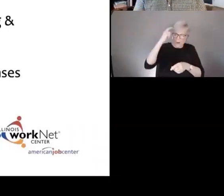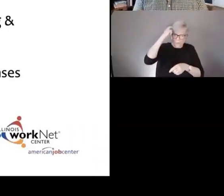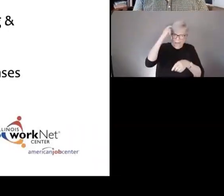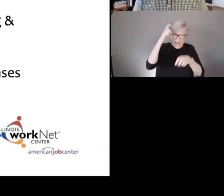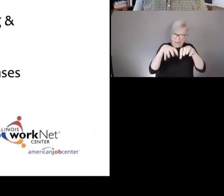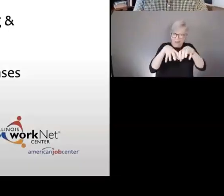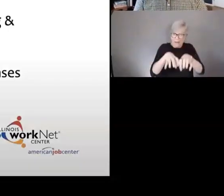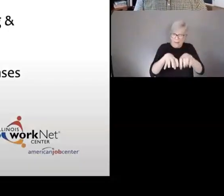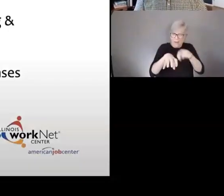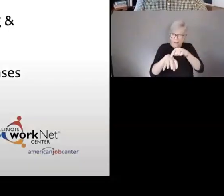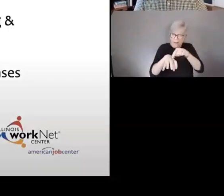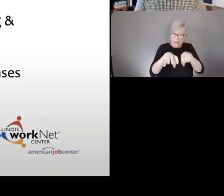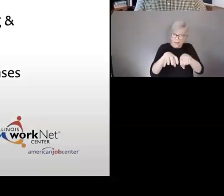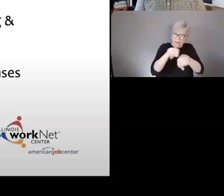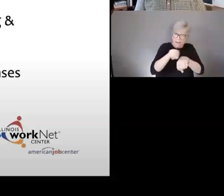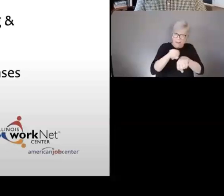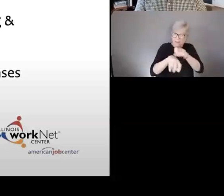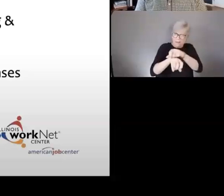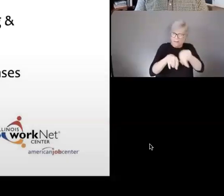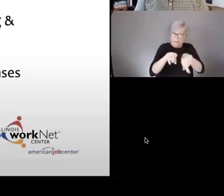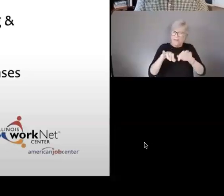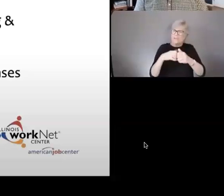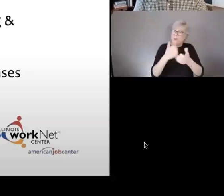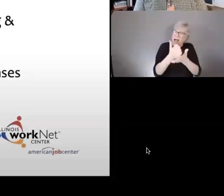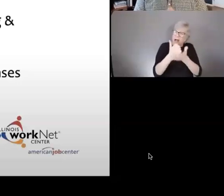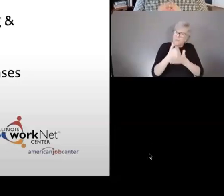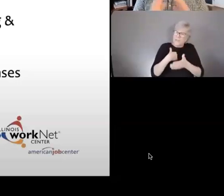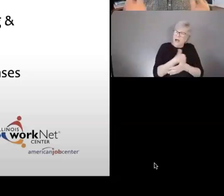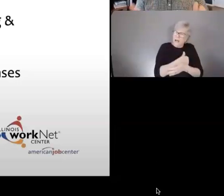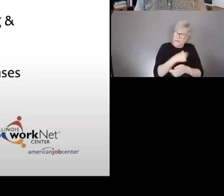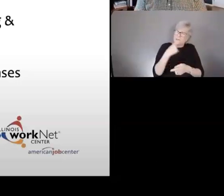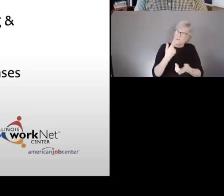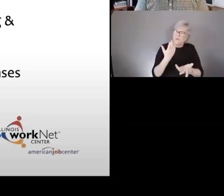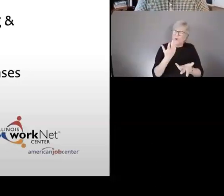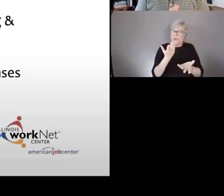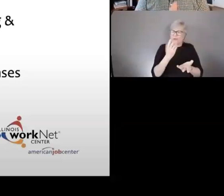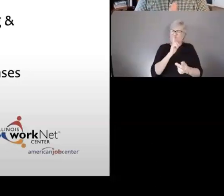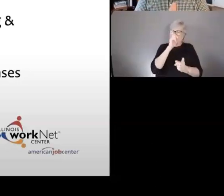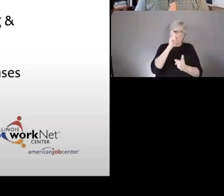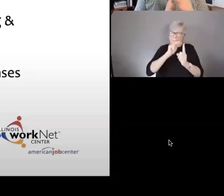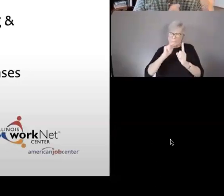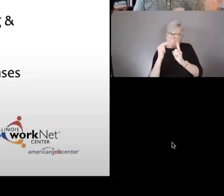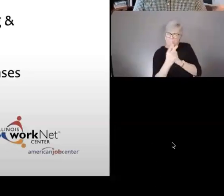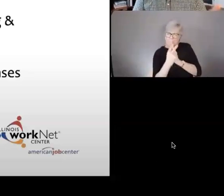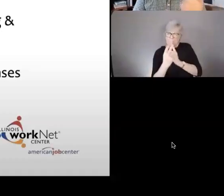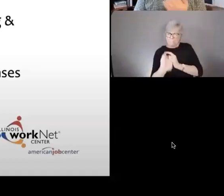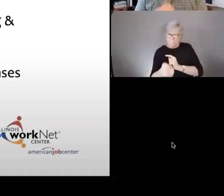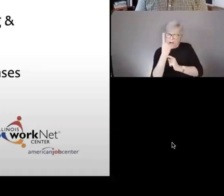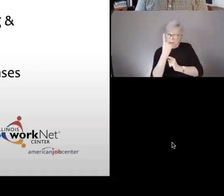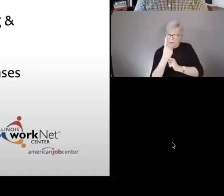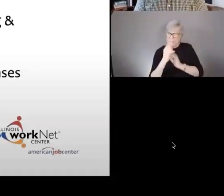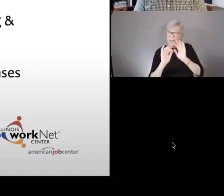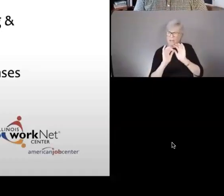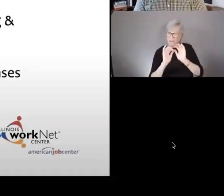reframe how we approach the young people that we work with to have a more informed, both